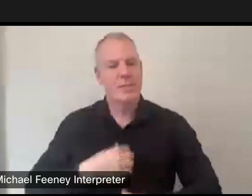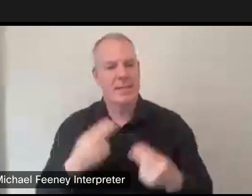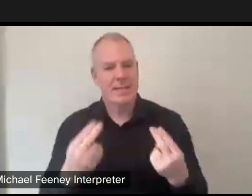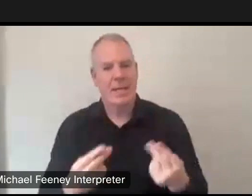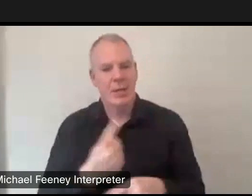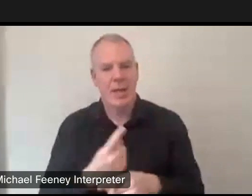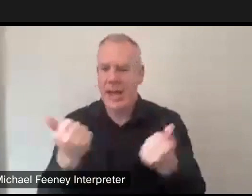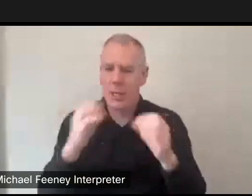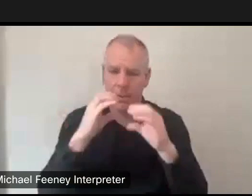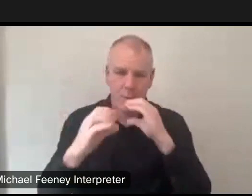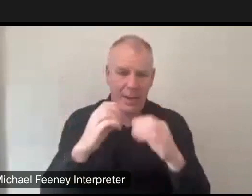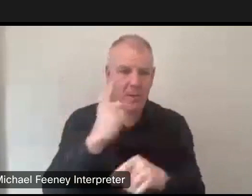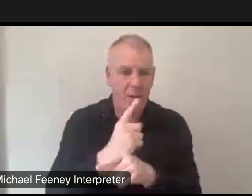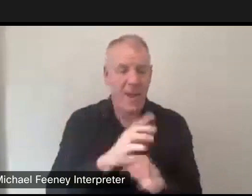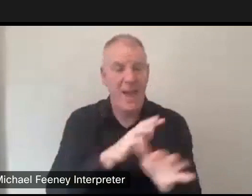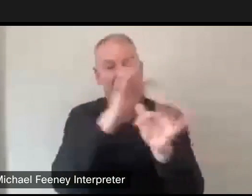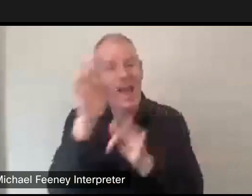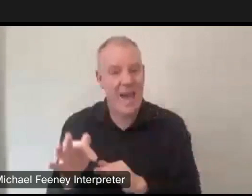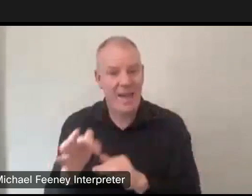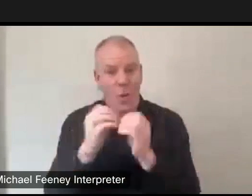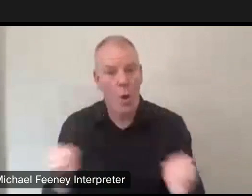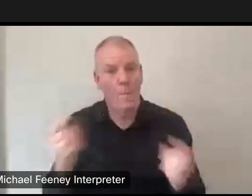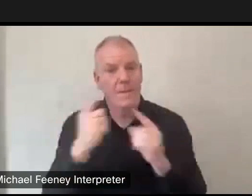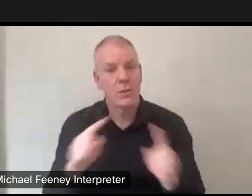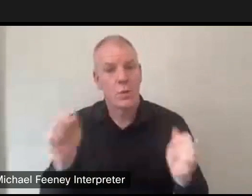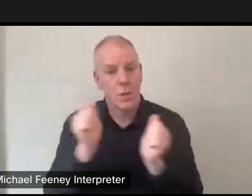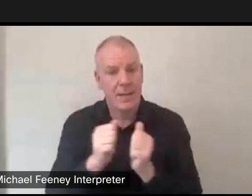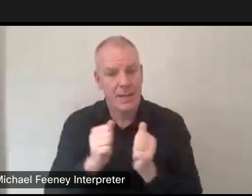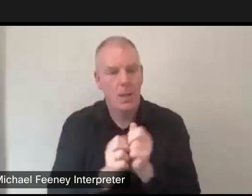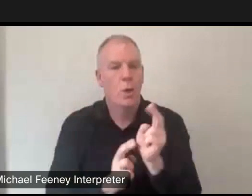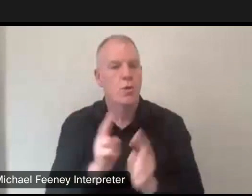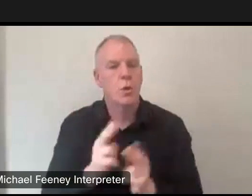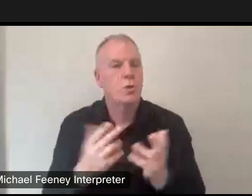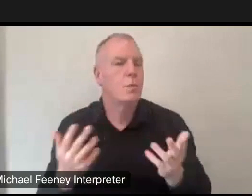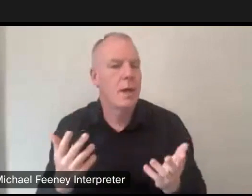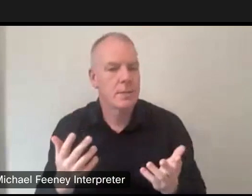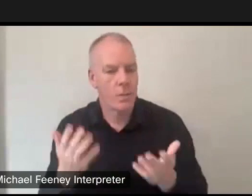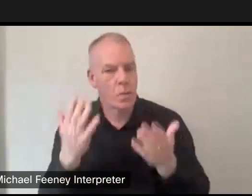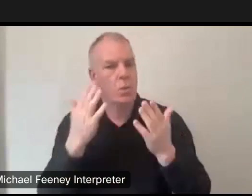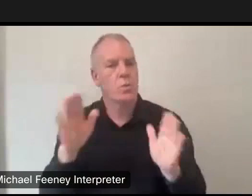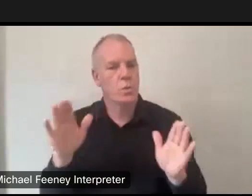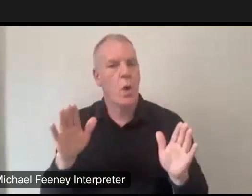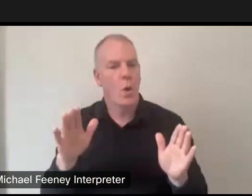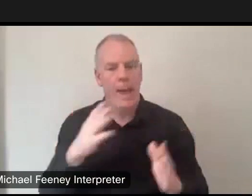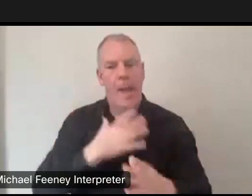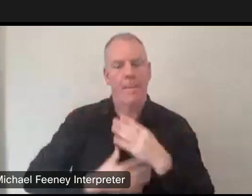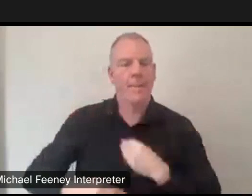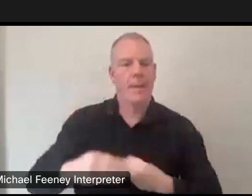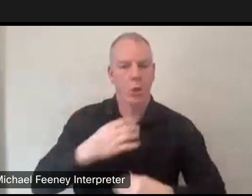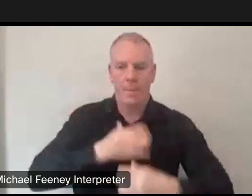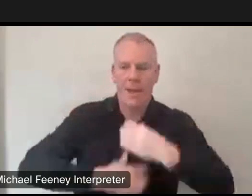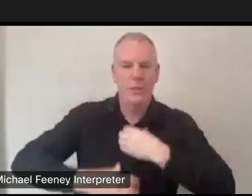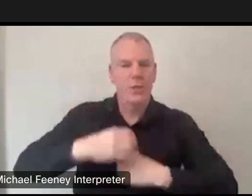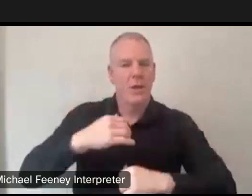any communications that go out after an open disclosure meeting should really, demonstrate the empathy and compassion towards the patient and the